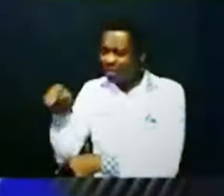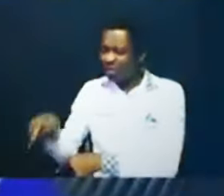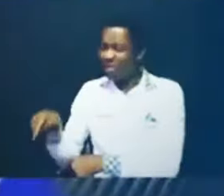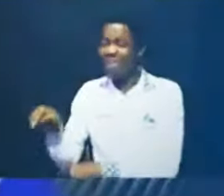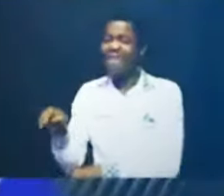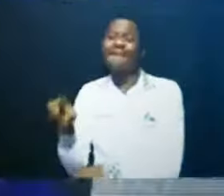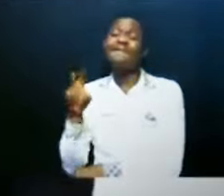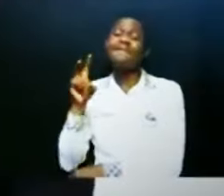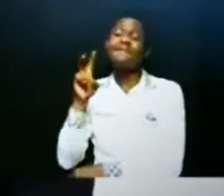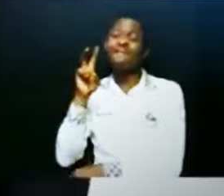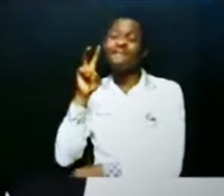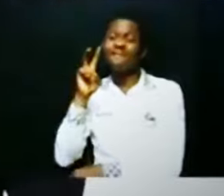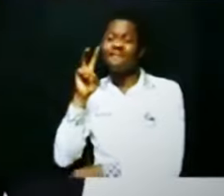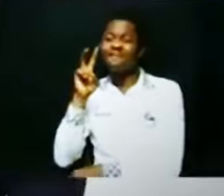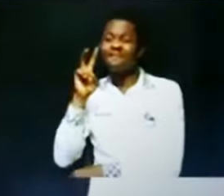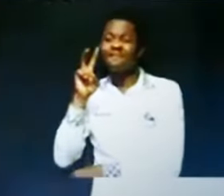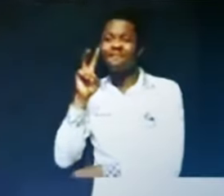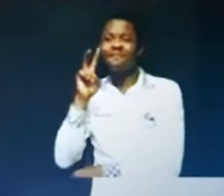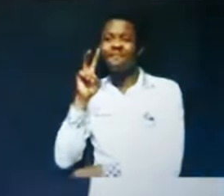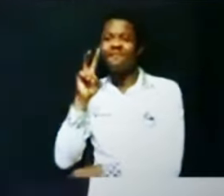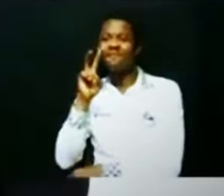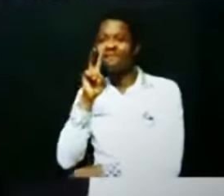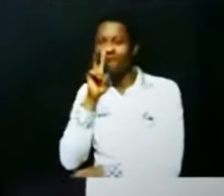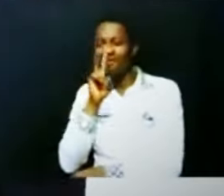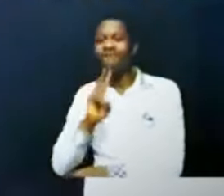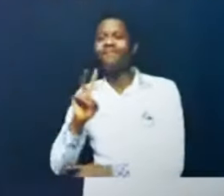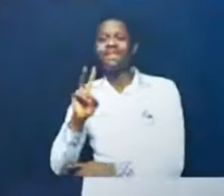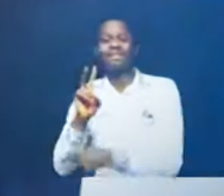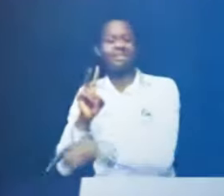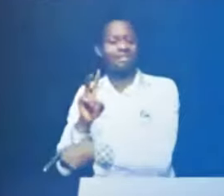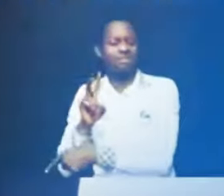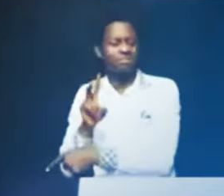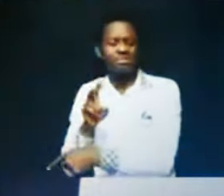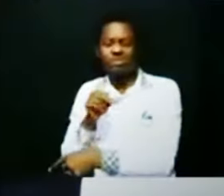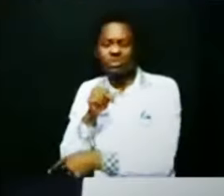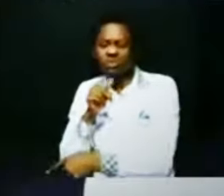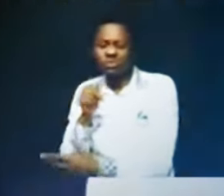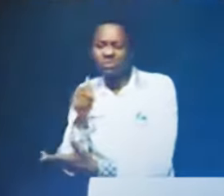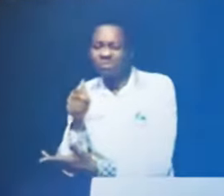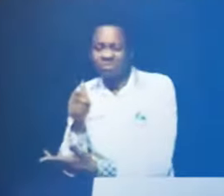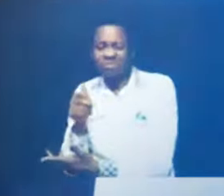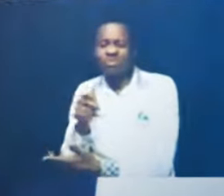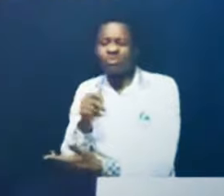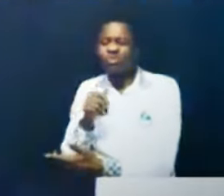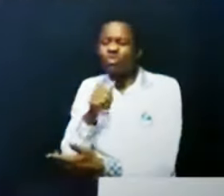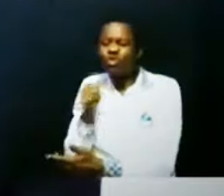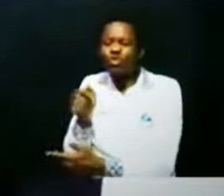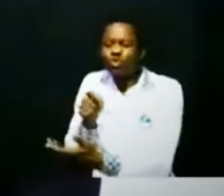Now, Amnon, now